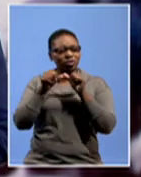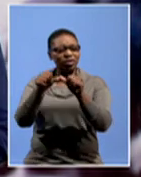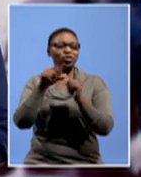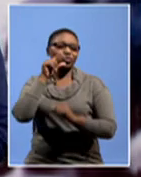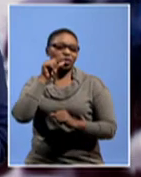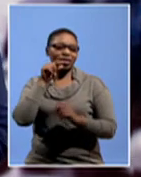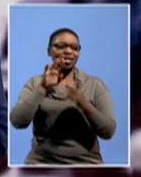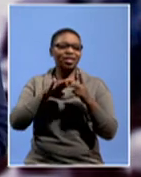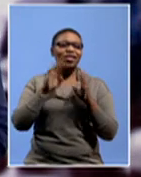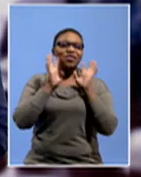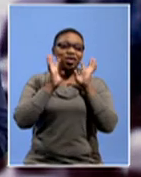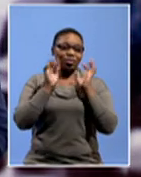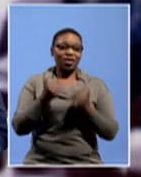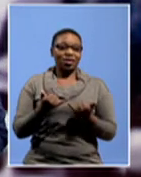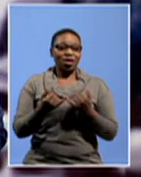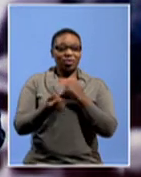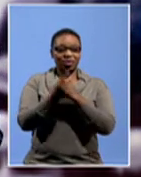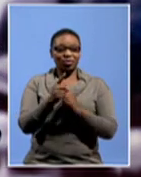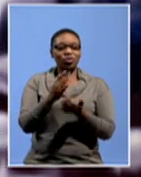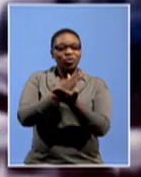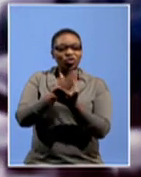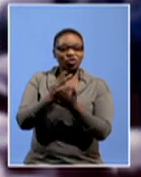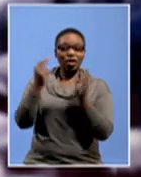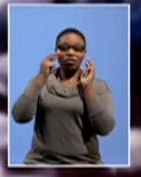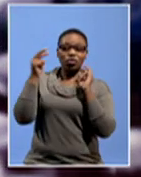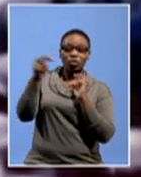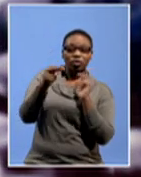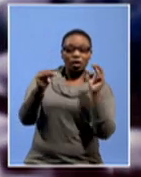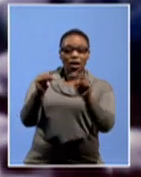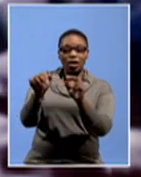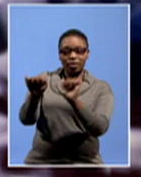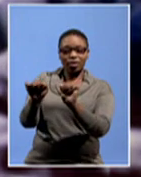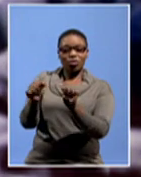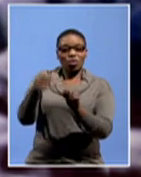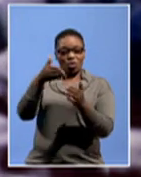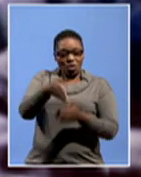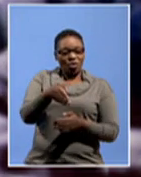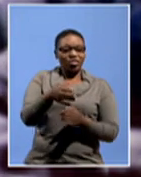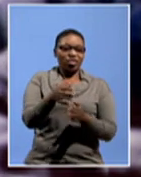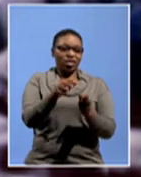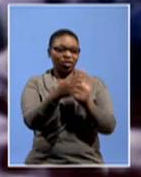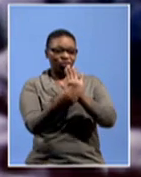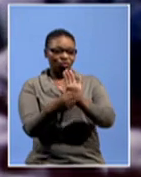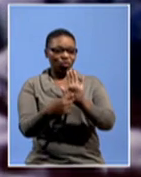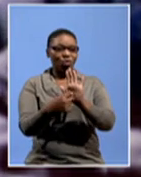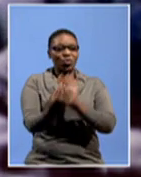and Facebook. Coming up, we'll let you share your views directly with the show via WhatsApp video.